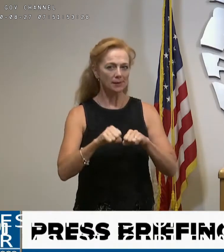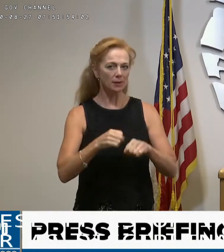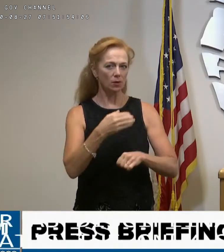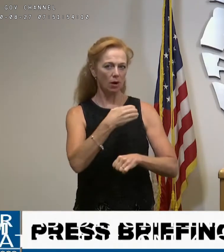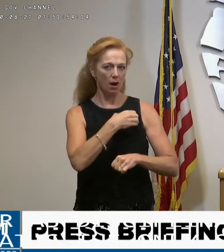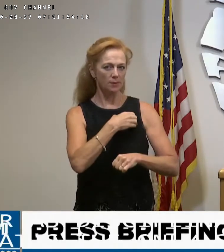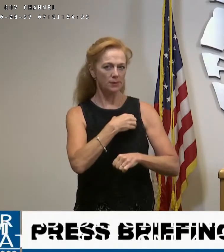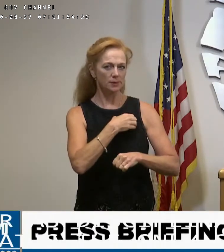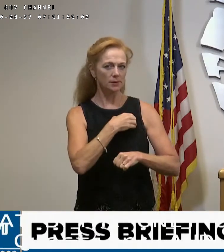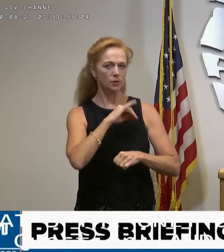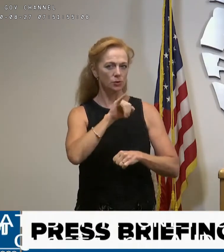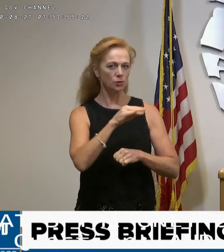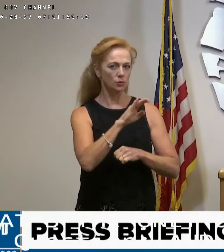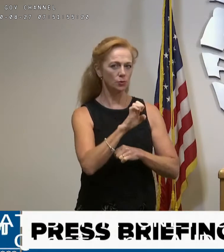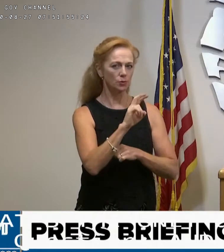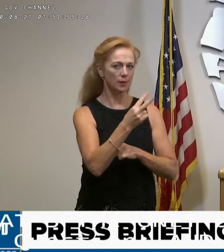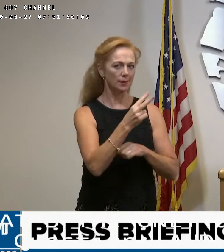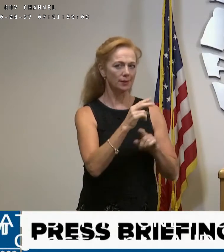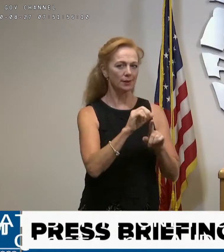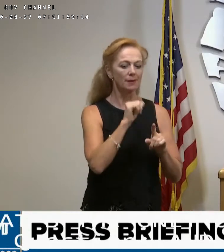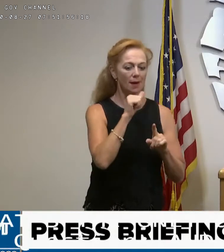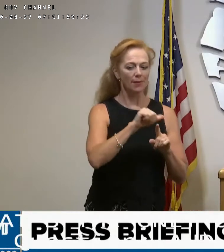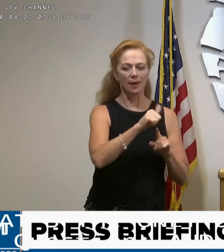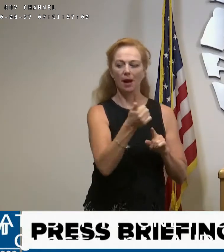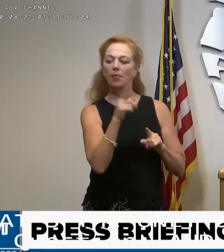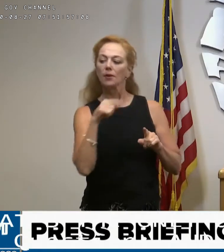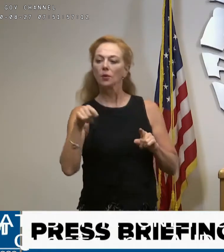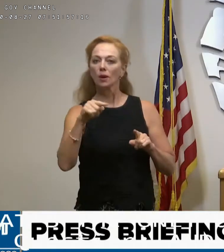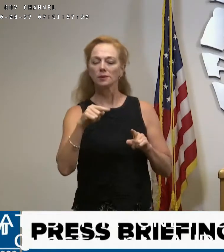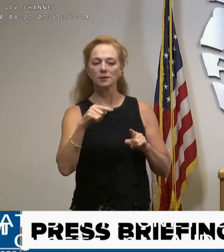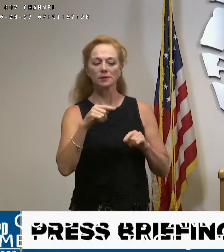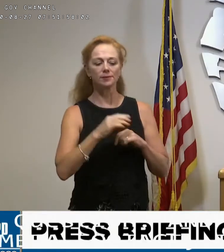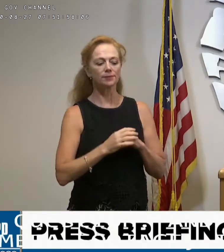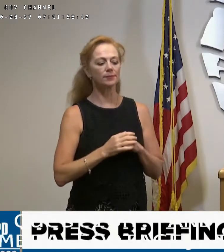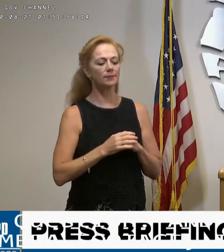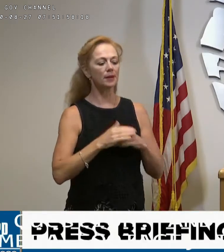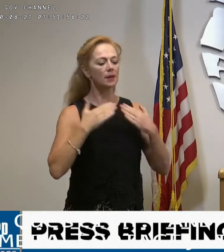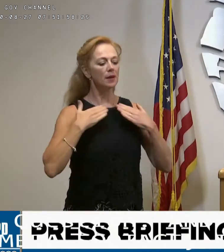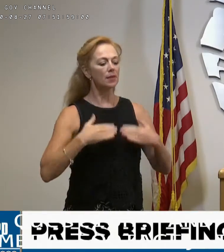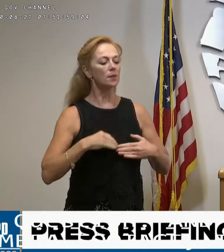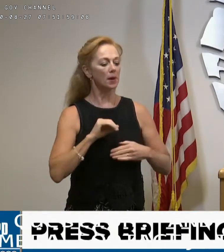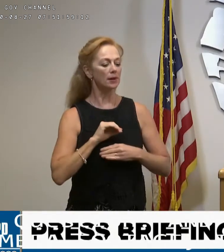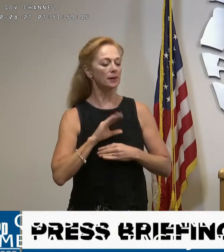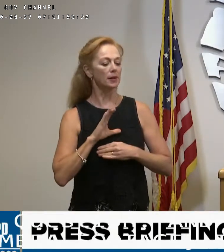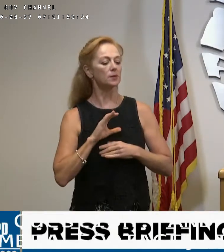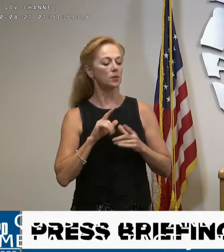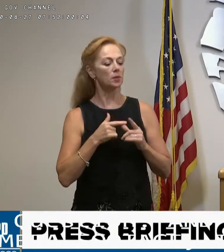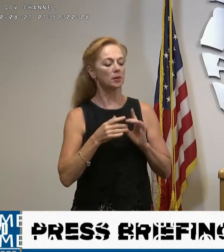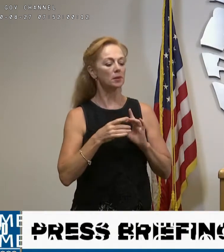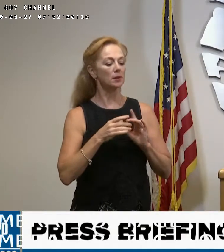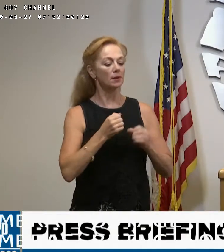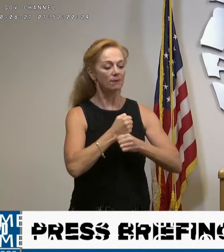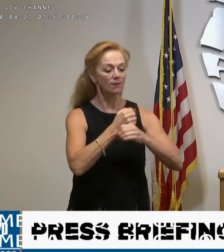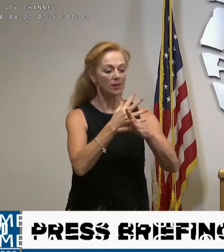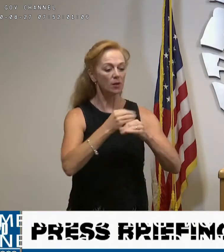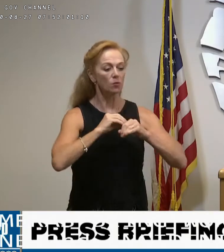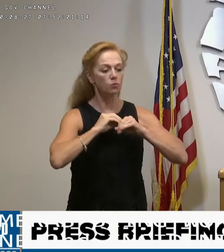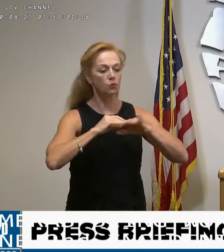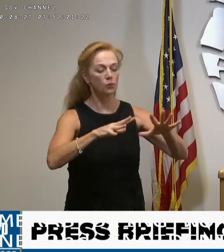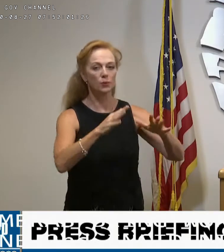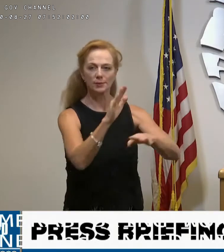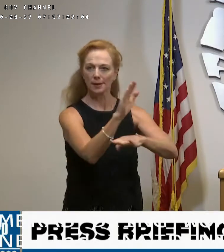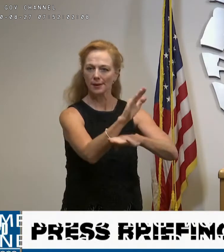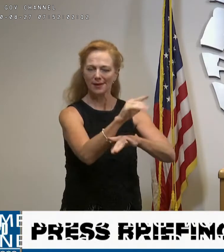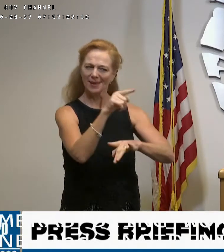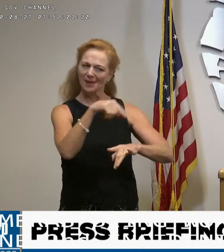in the June 2nd incident, not the ones in the Fuller riot year. For the body cam video that's going to be released this afternoon, so